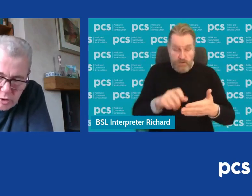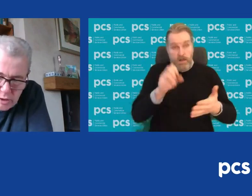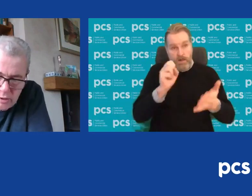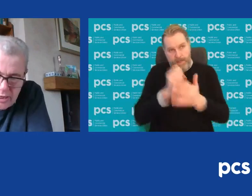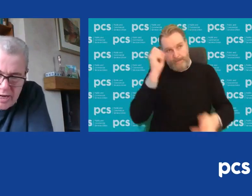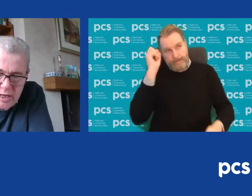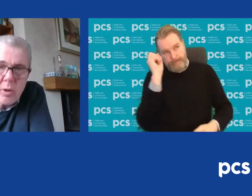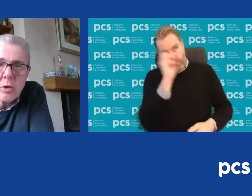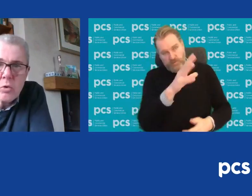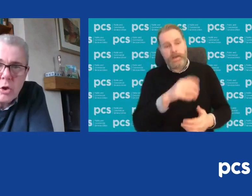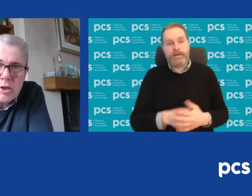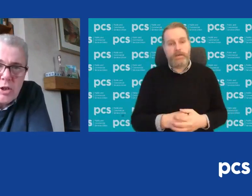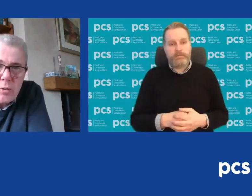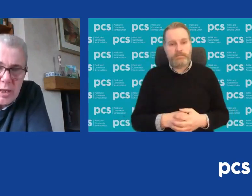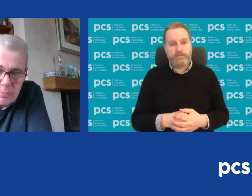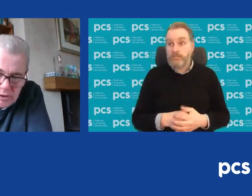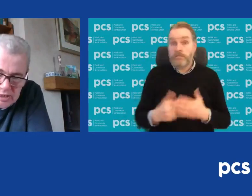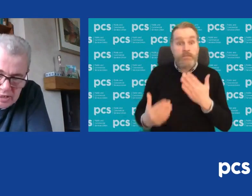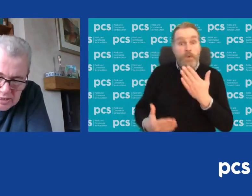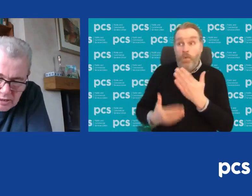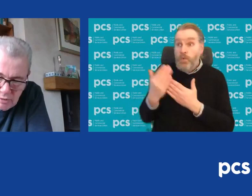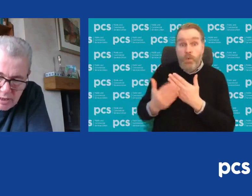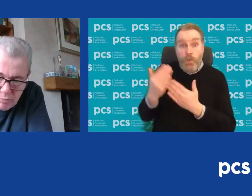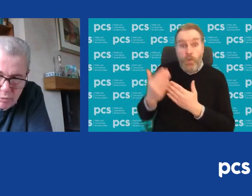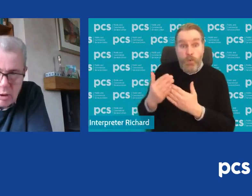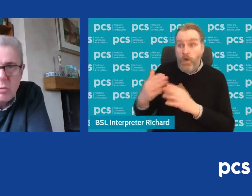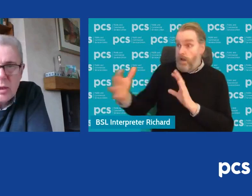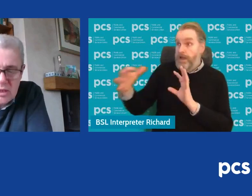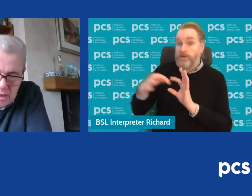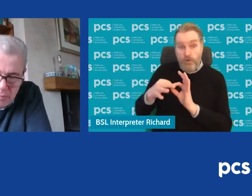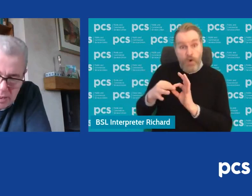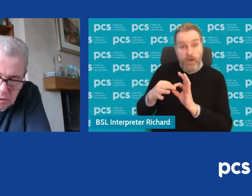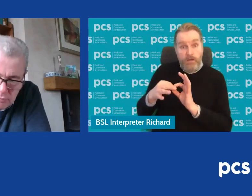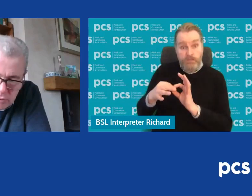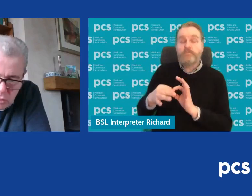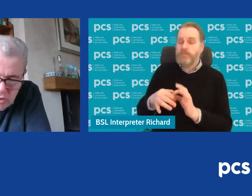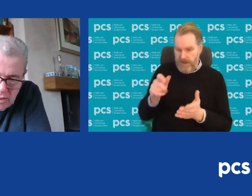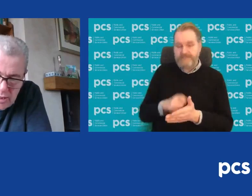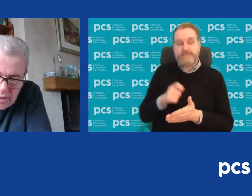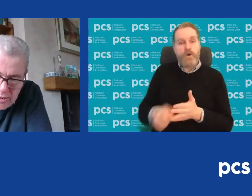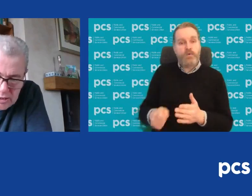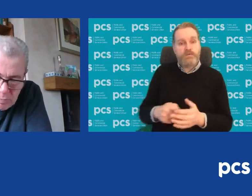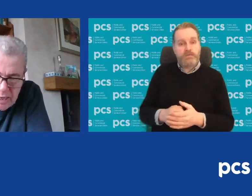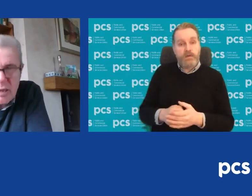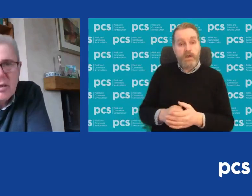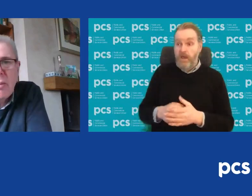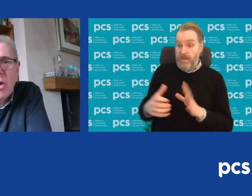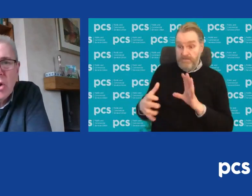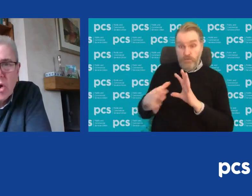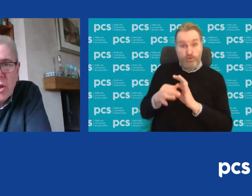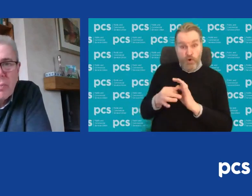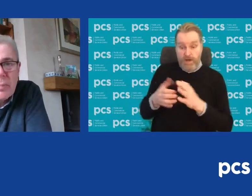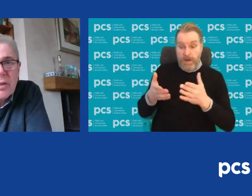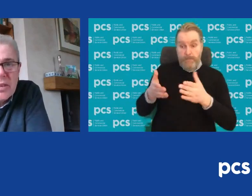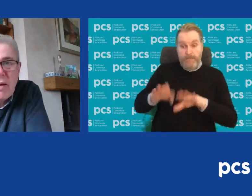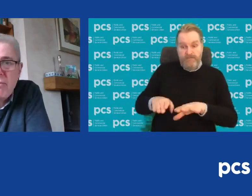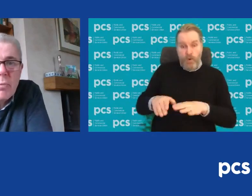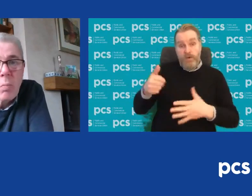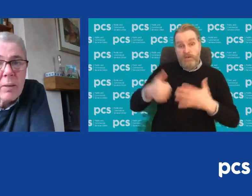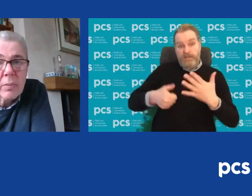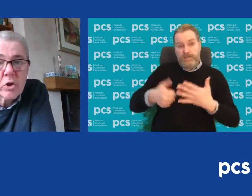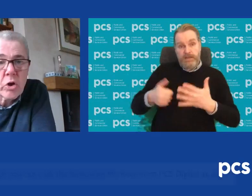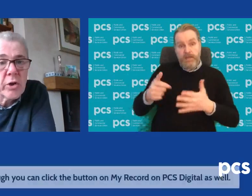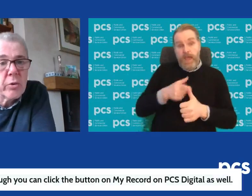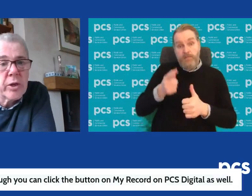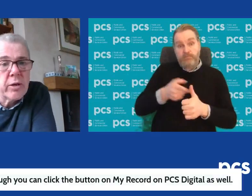join the union, and anyone who joins the union up to the 16th of April will still be able to vote in this ballot, and we're urging people to get